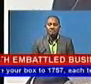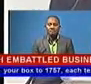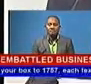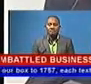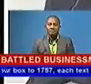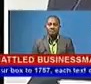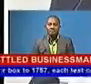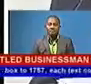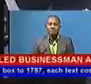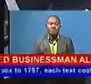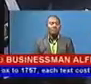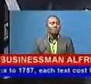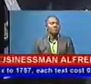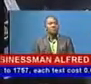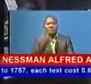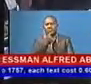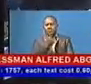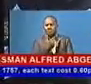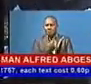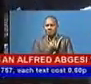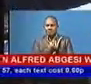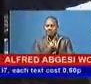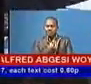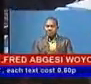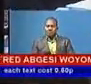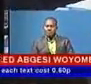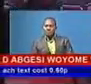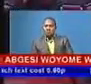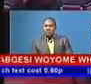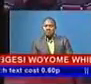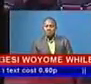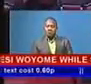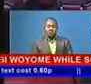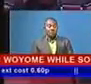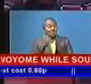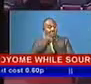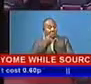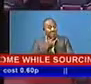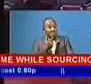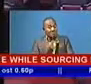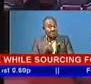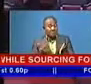As to the nature of the list you want to send? This is the list in response to, I believe,